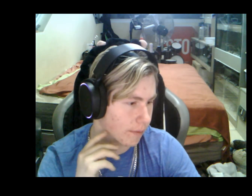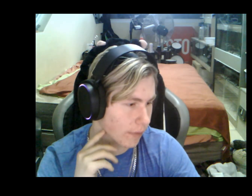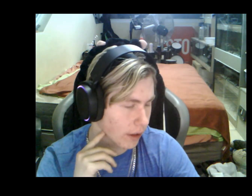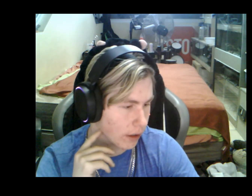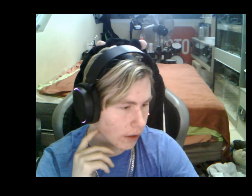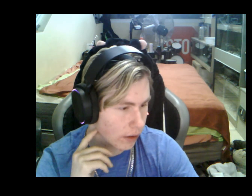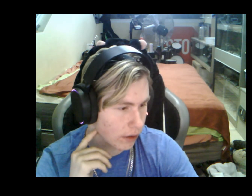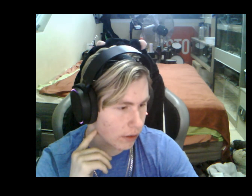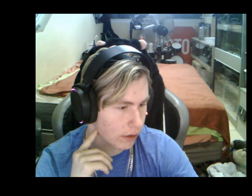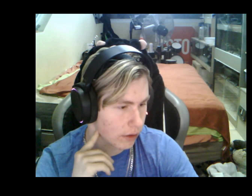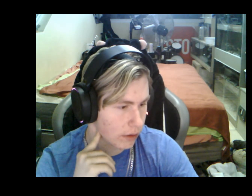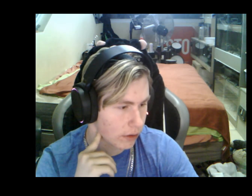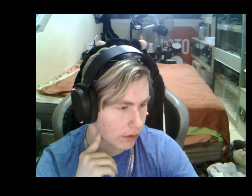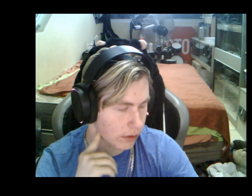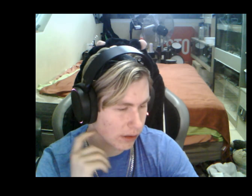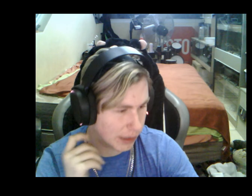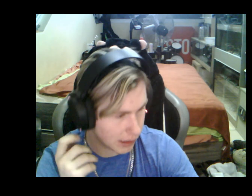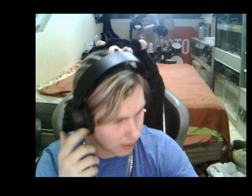yeah.